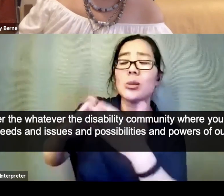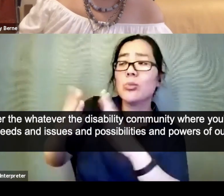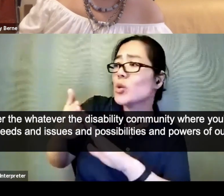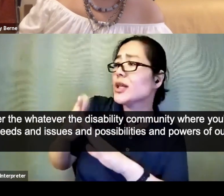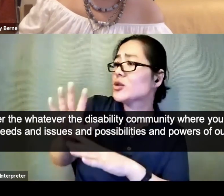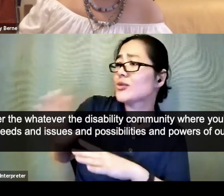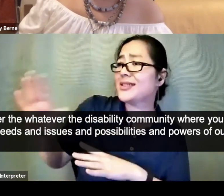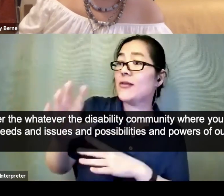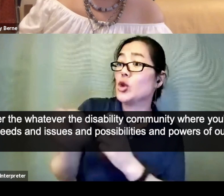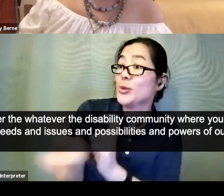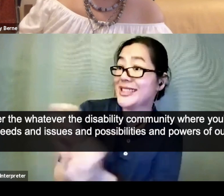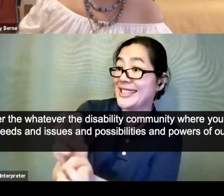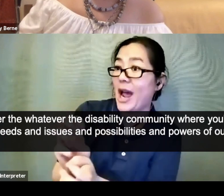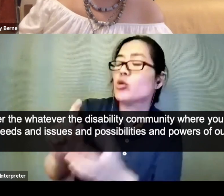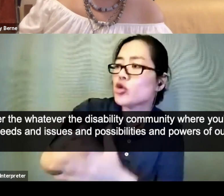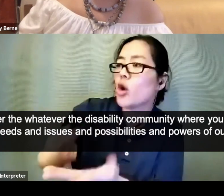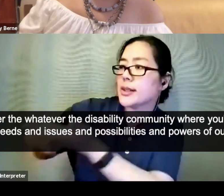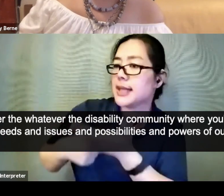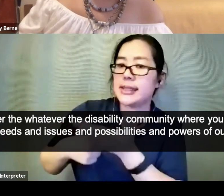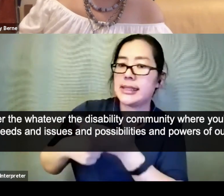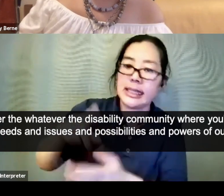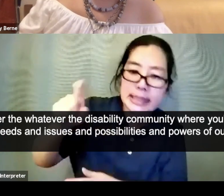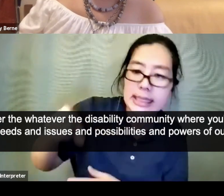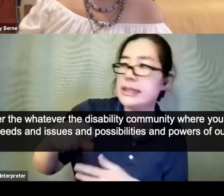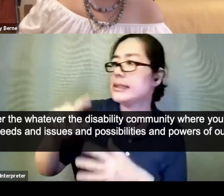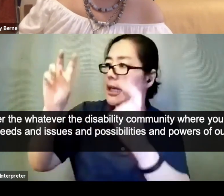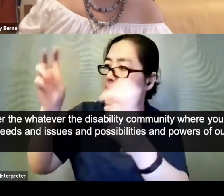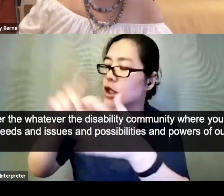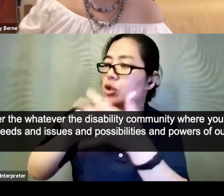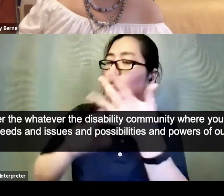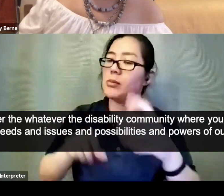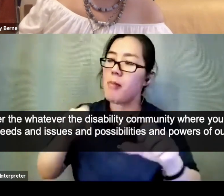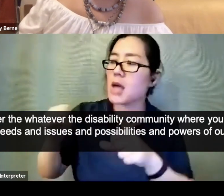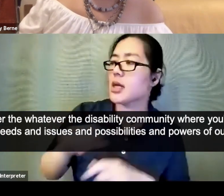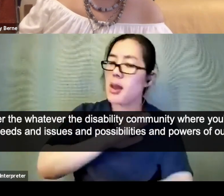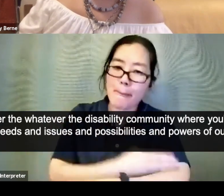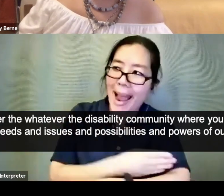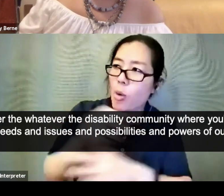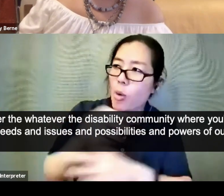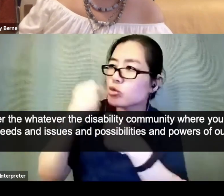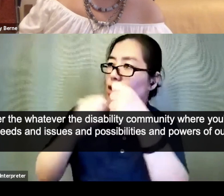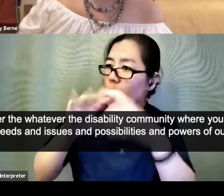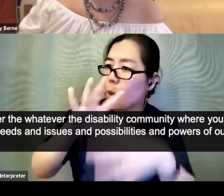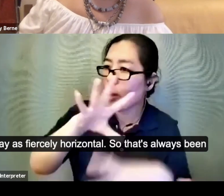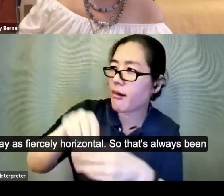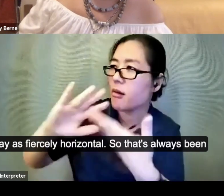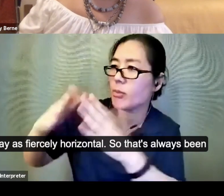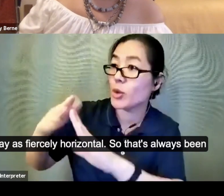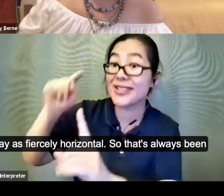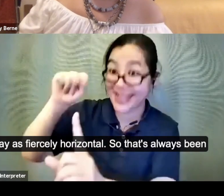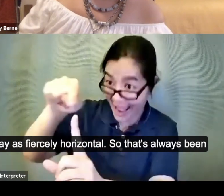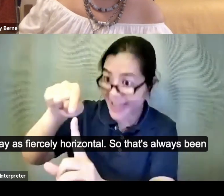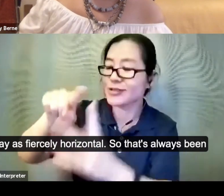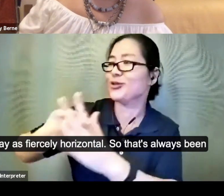together and you go, what are the needs and issues and possibilities and powers of our community? And you go from there. I